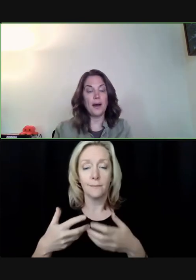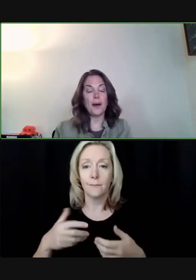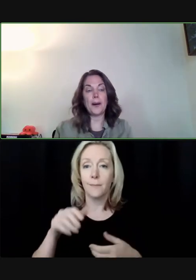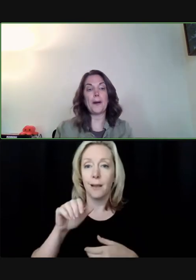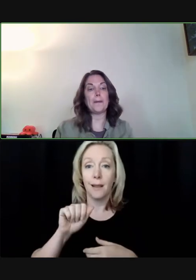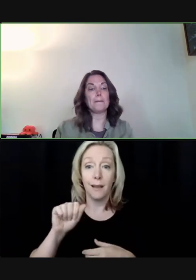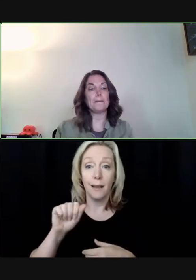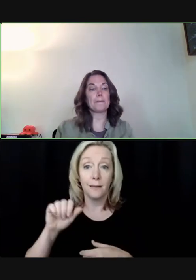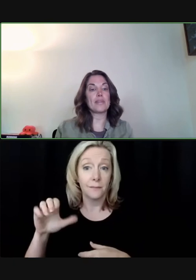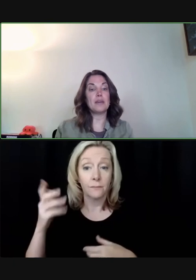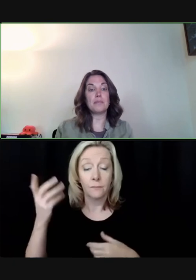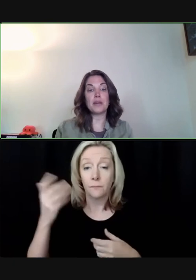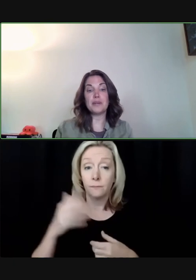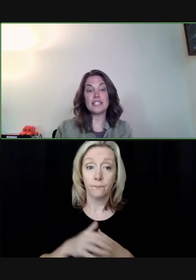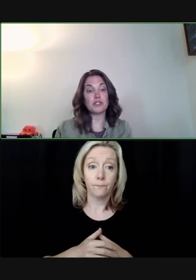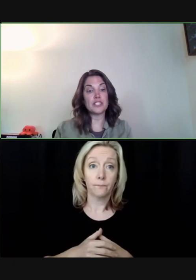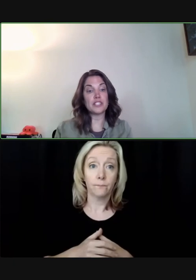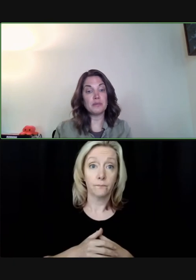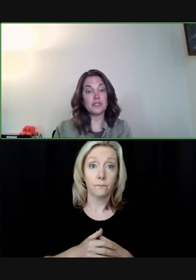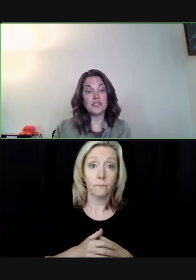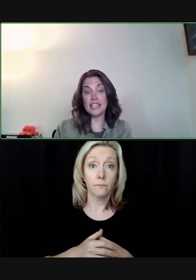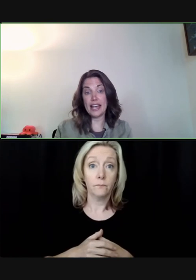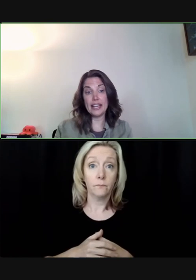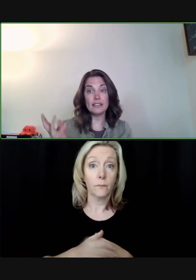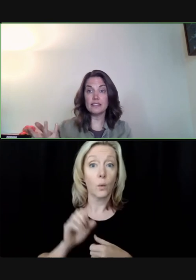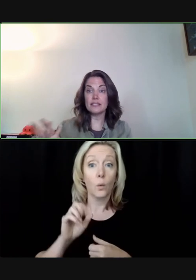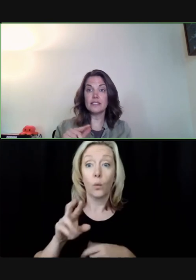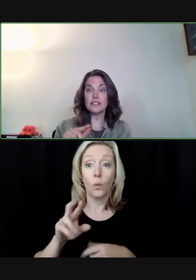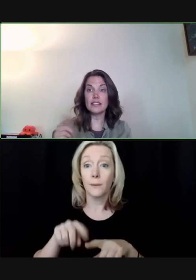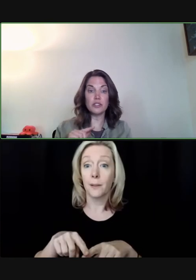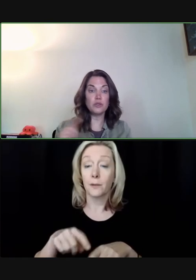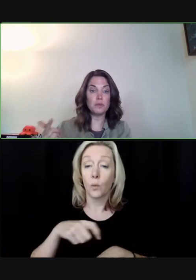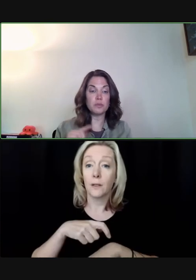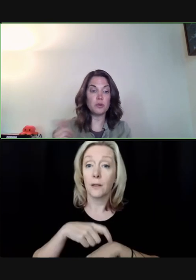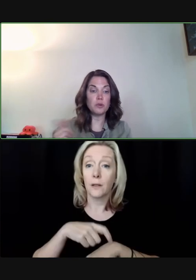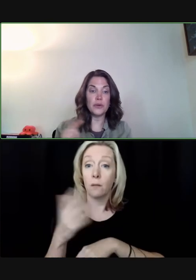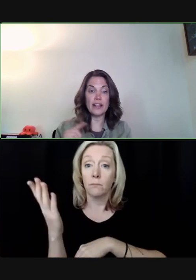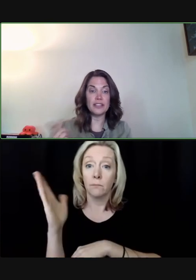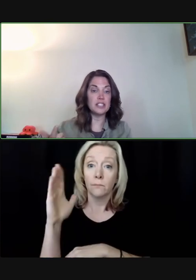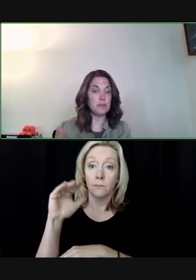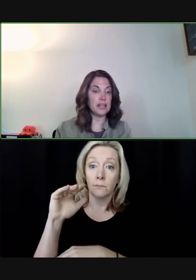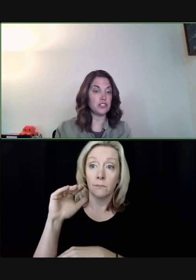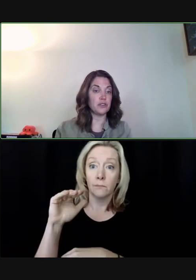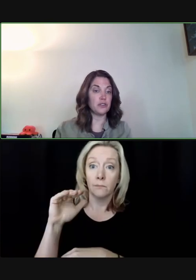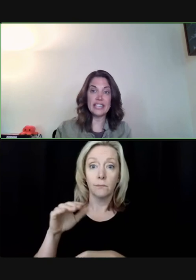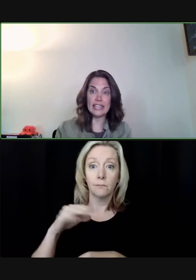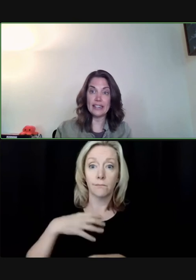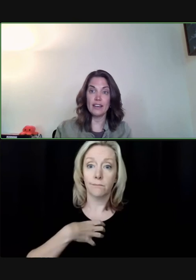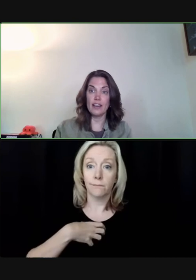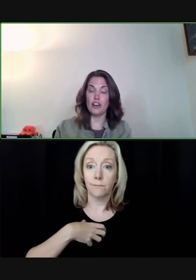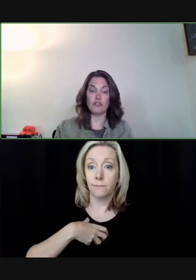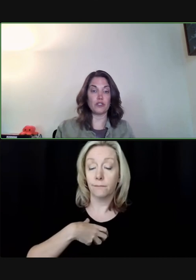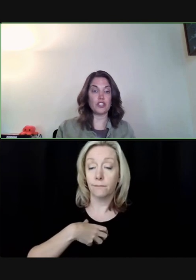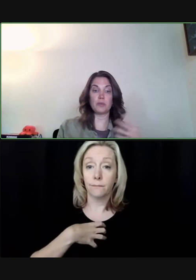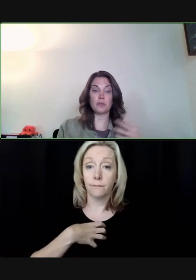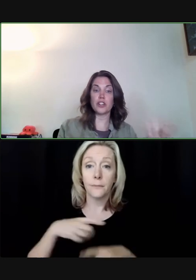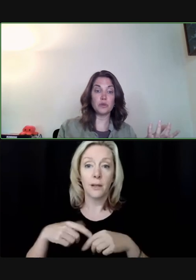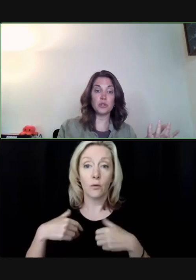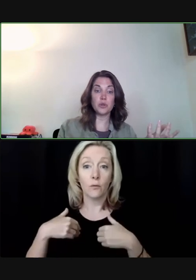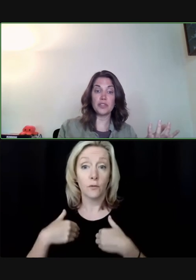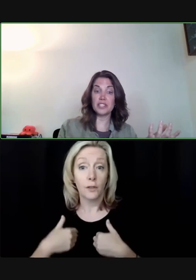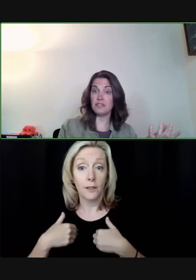AAC. It might be at different times of the day that they use multiple modalities based on fatigue.